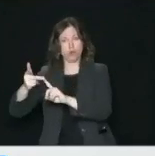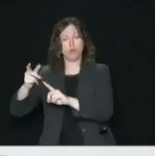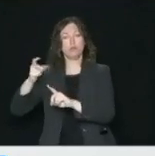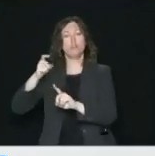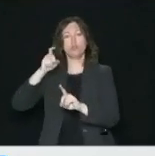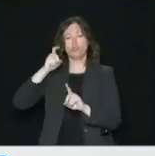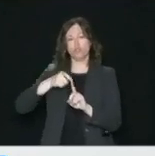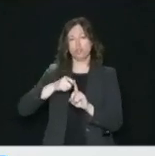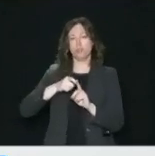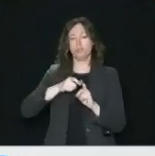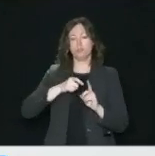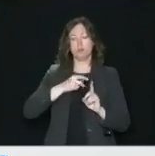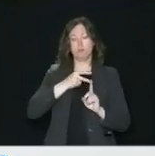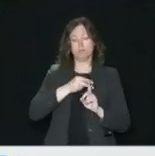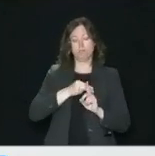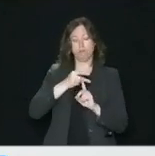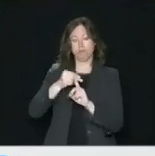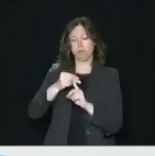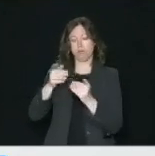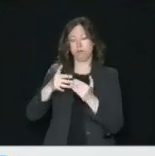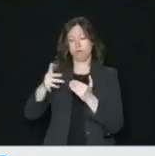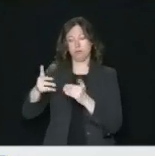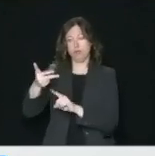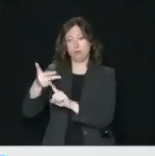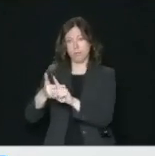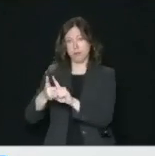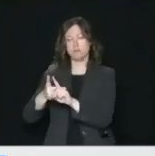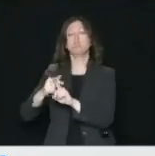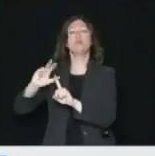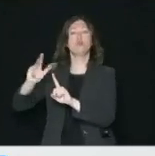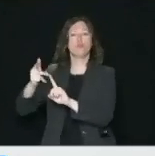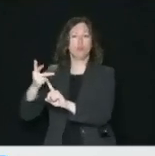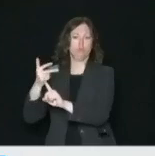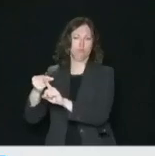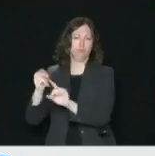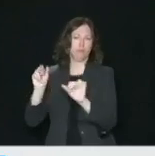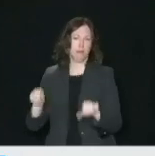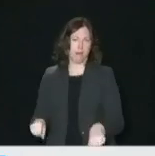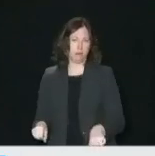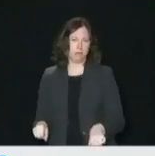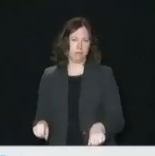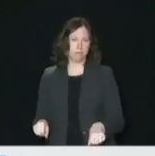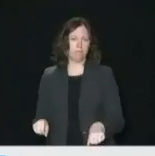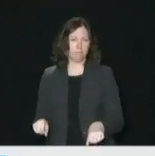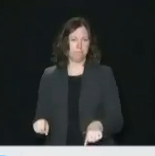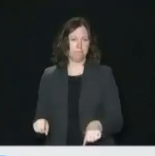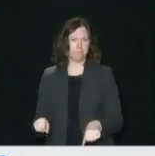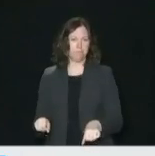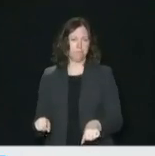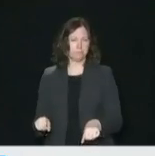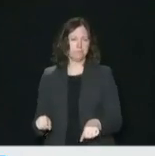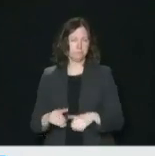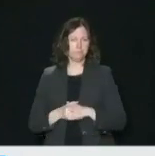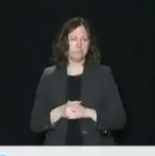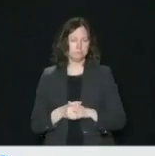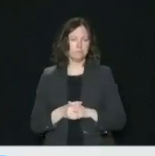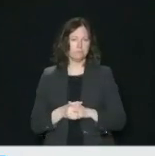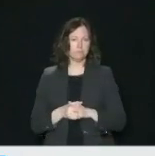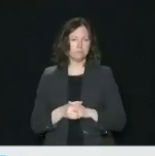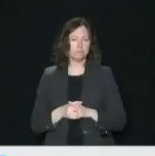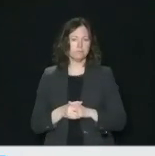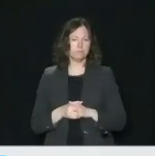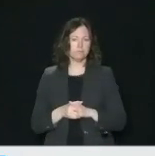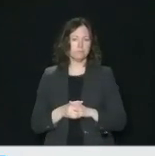always analyzing data and evidence, and is surely in the process